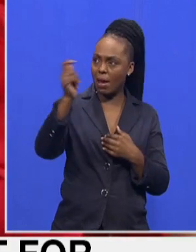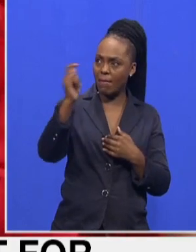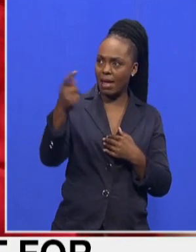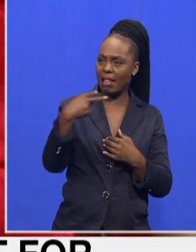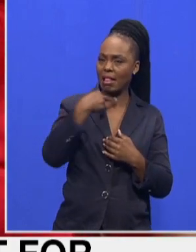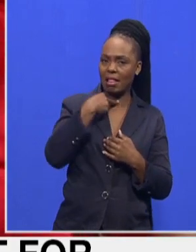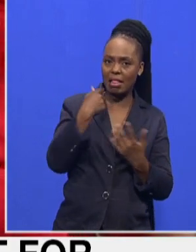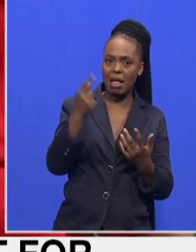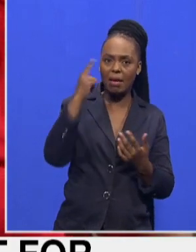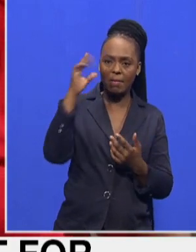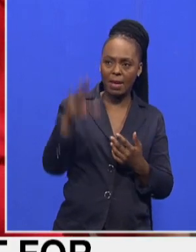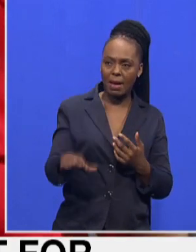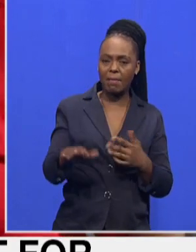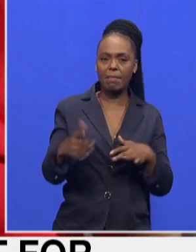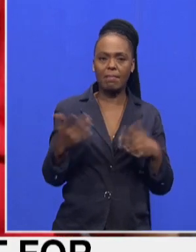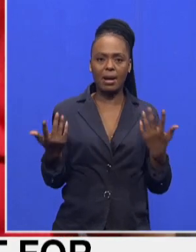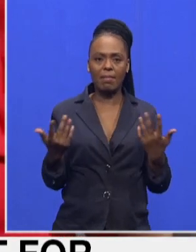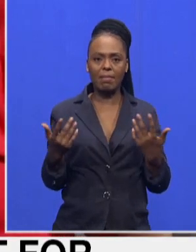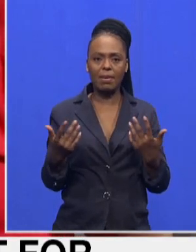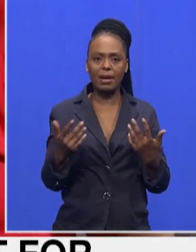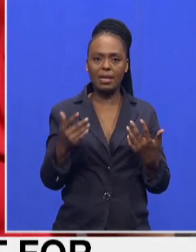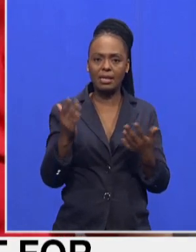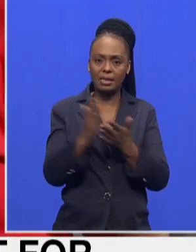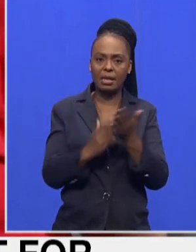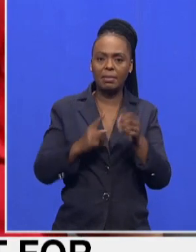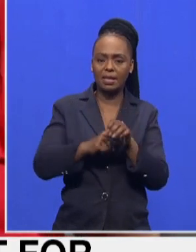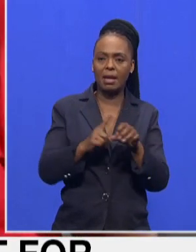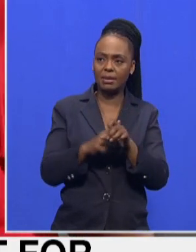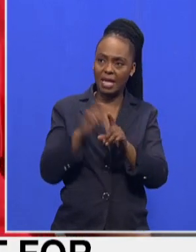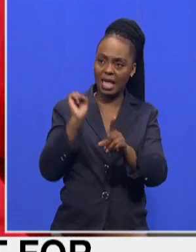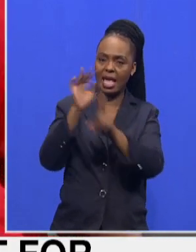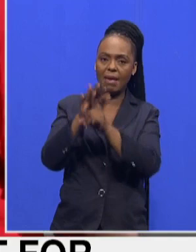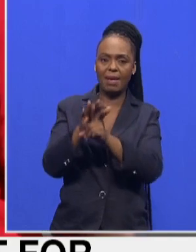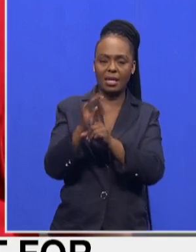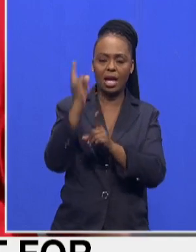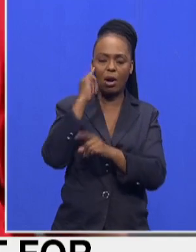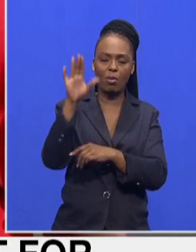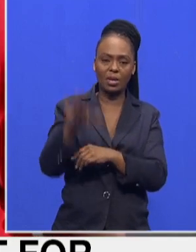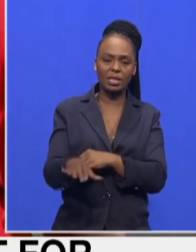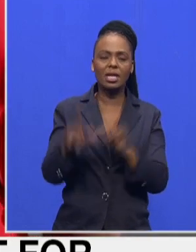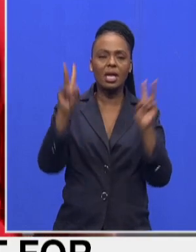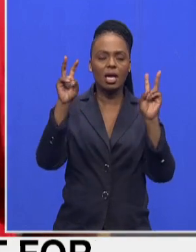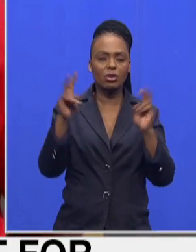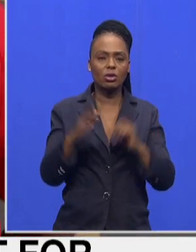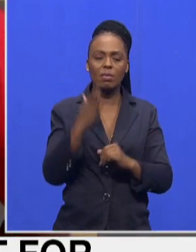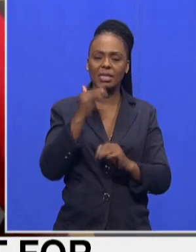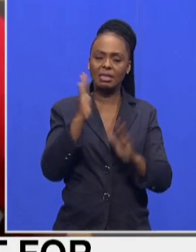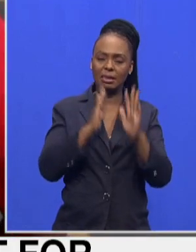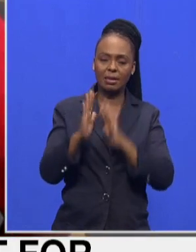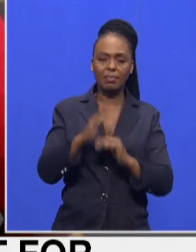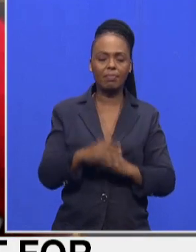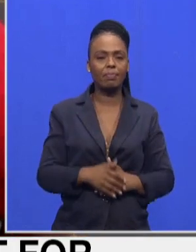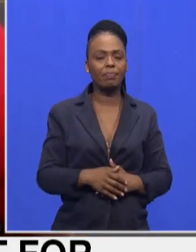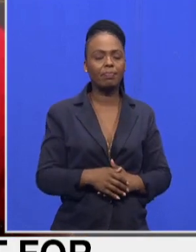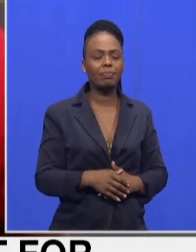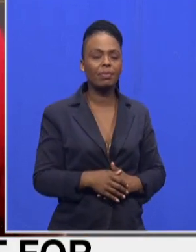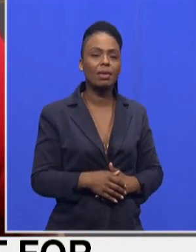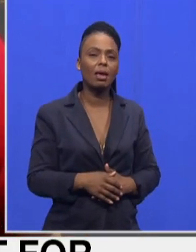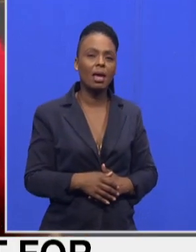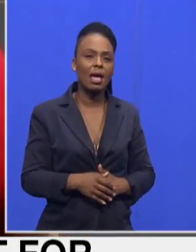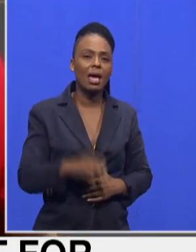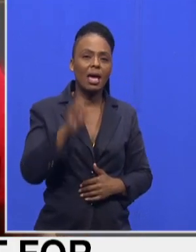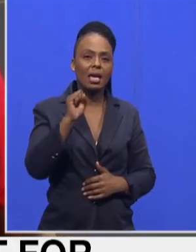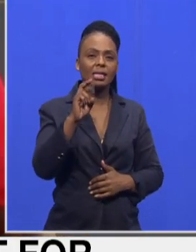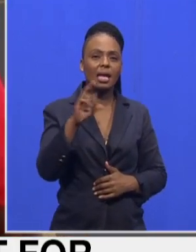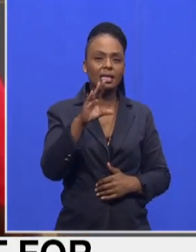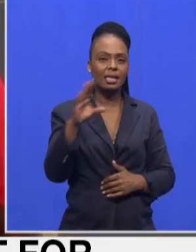also has ripple effects on the housing accommodation issue. Can you take us into confidence with that? So currently the SRC as